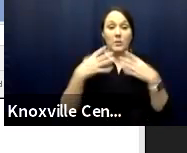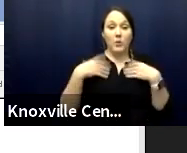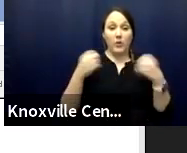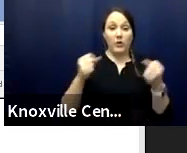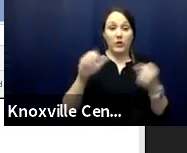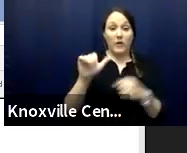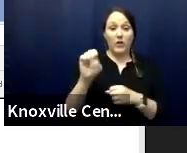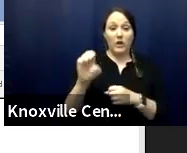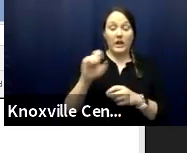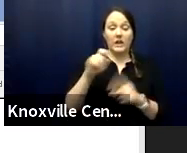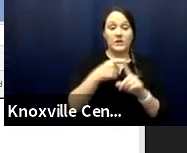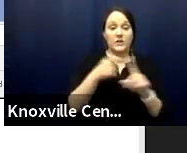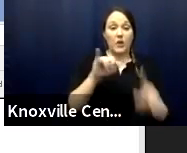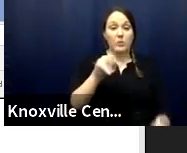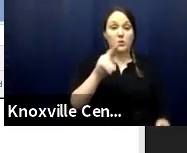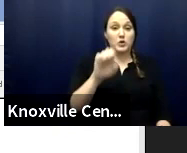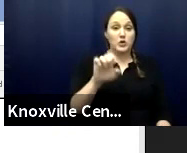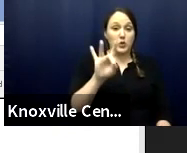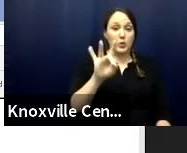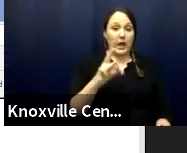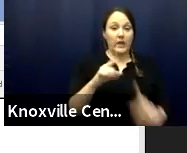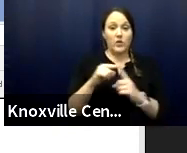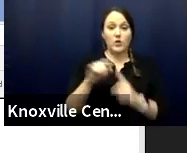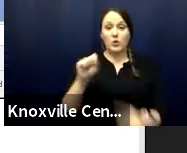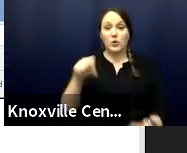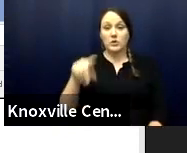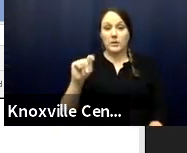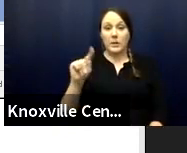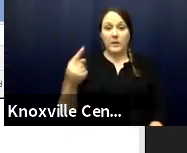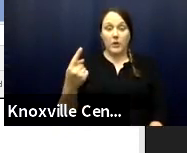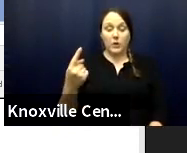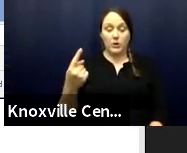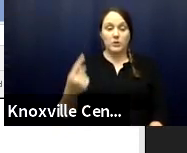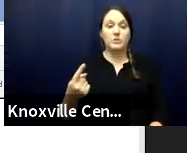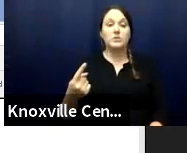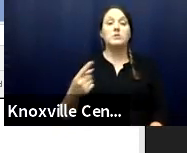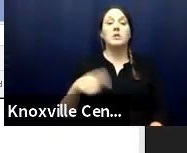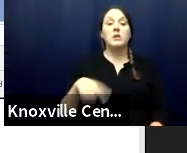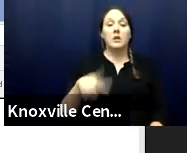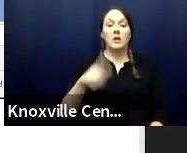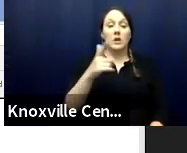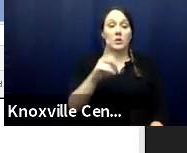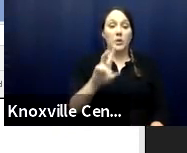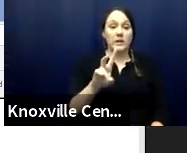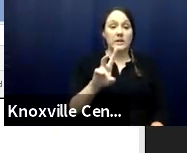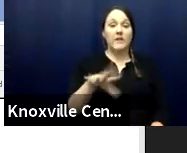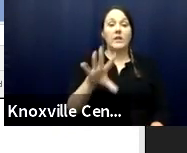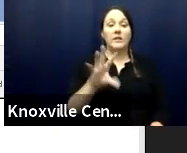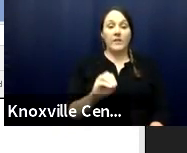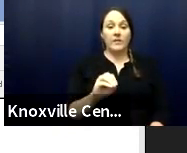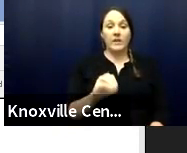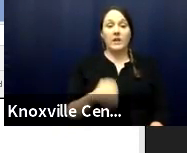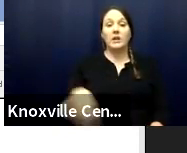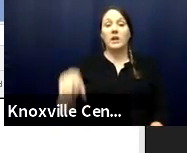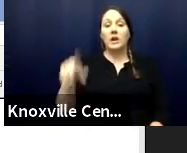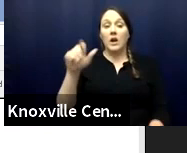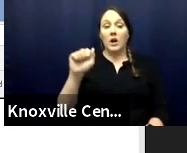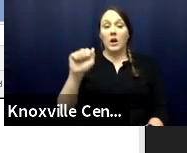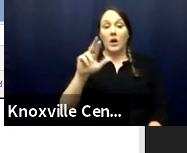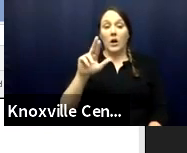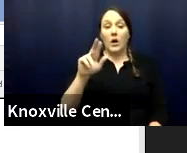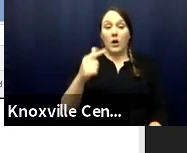June 8 to September 1st. So 27 and 50, August 31st,